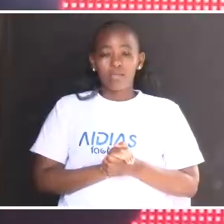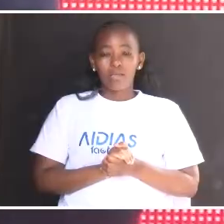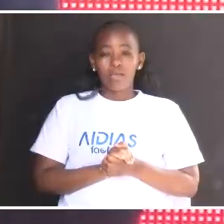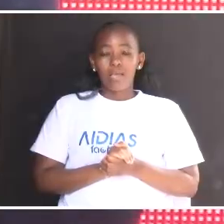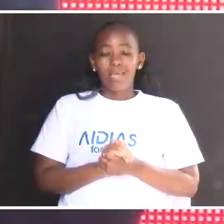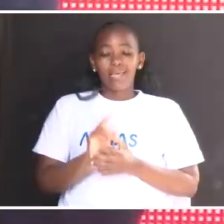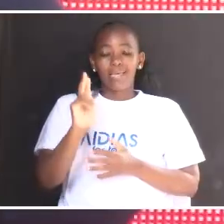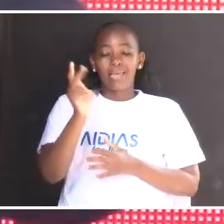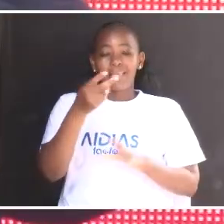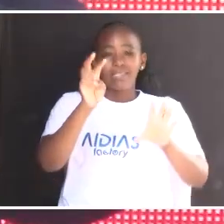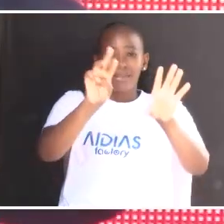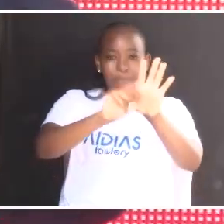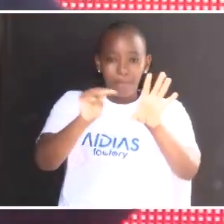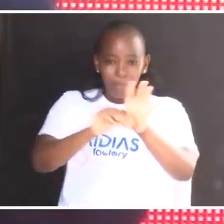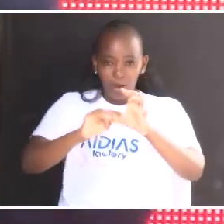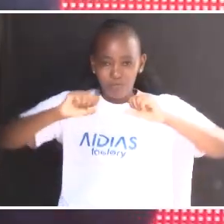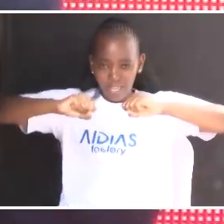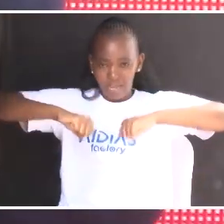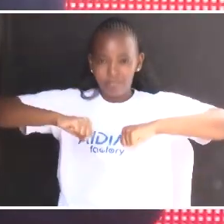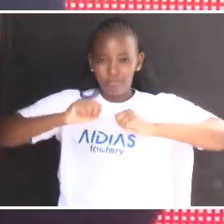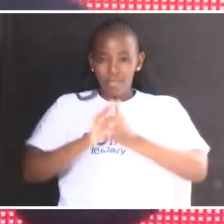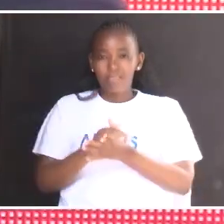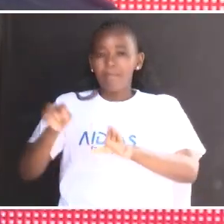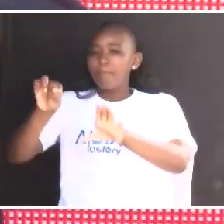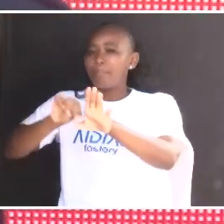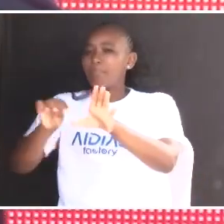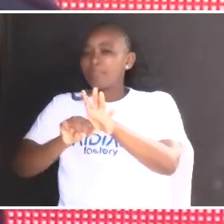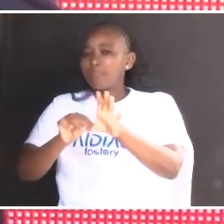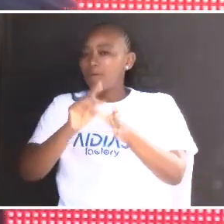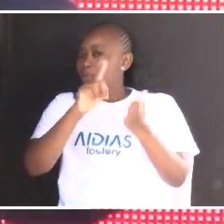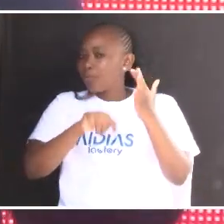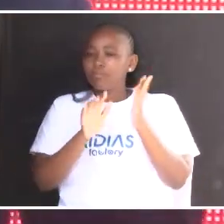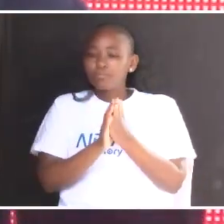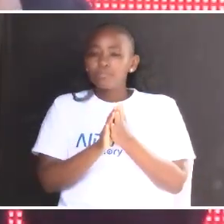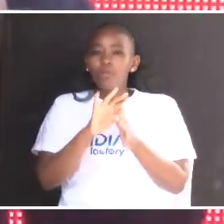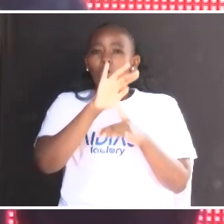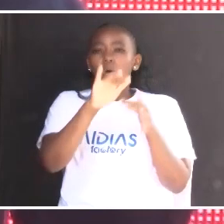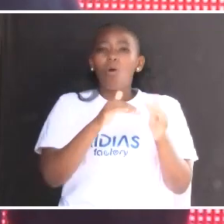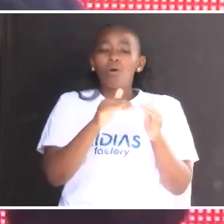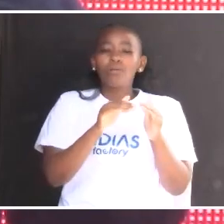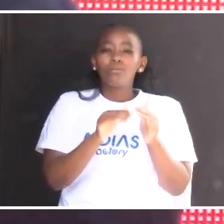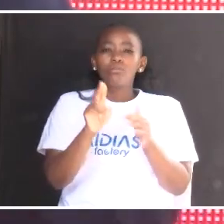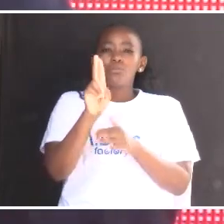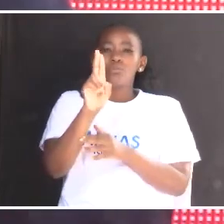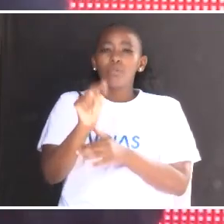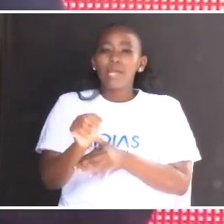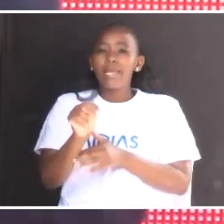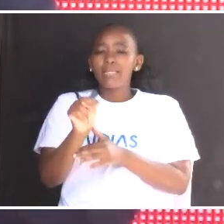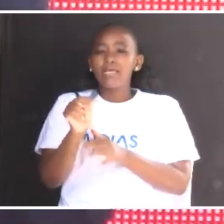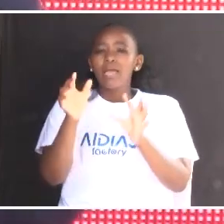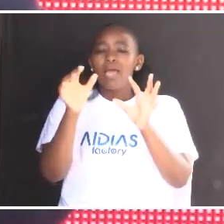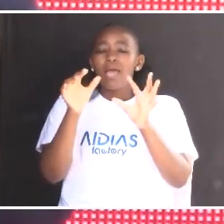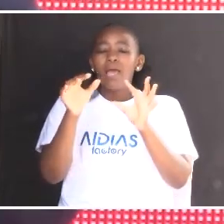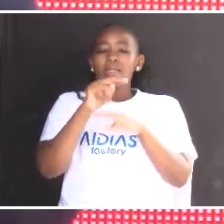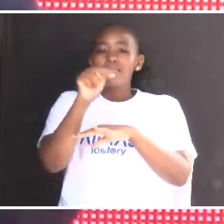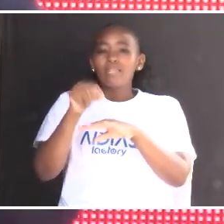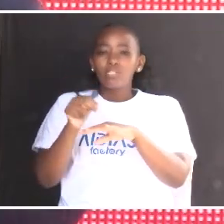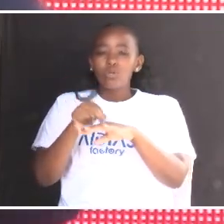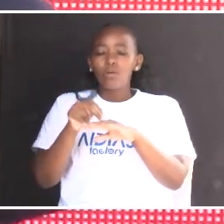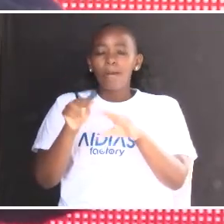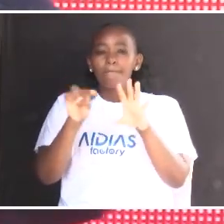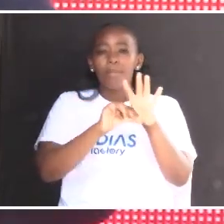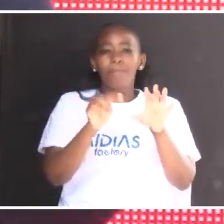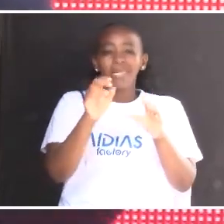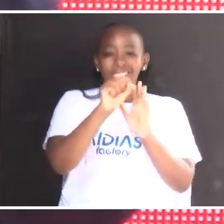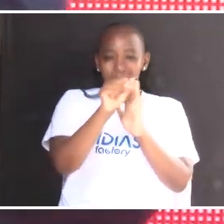is a member to. The membership is basically all the United Nations member states. I